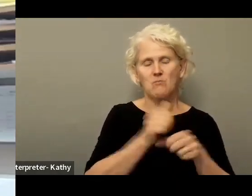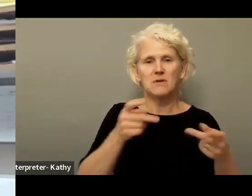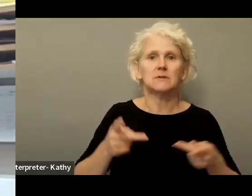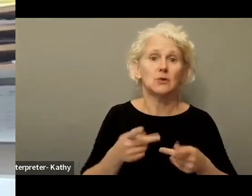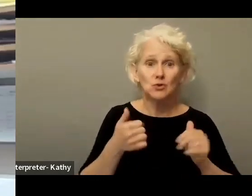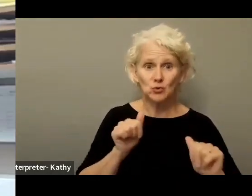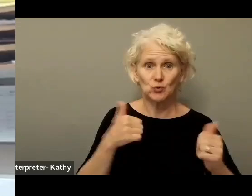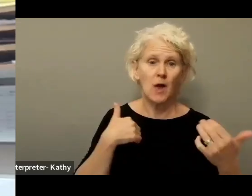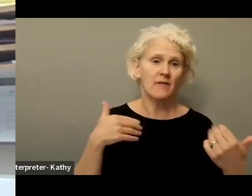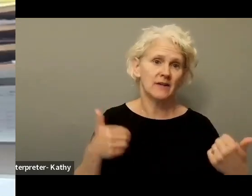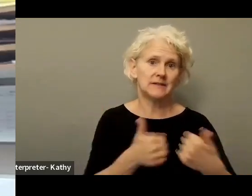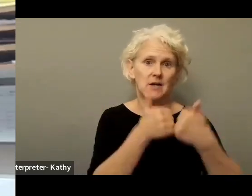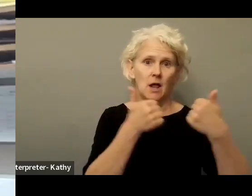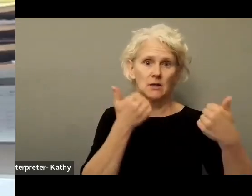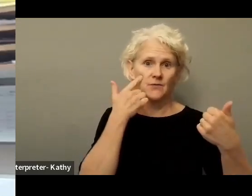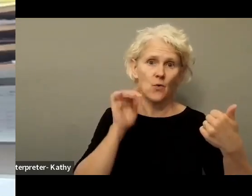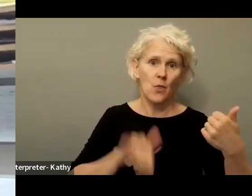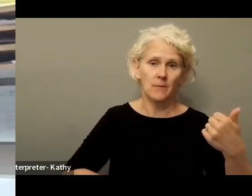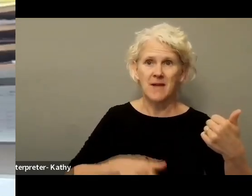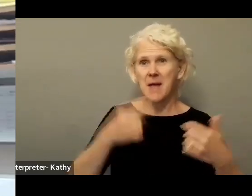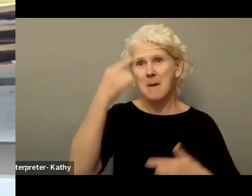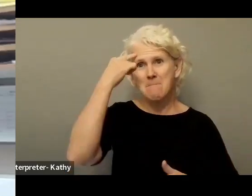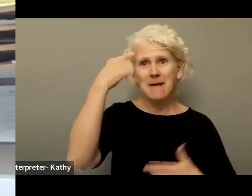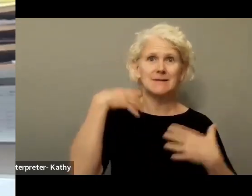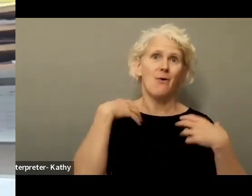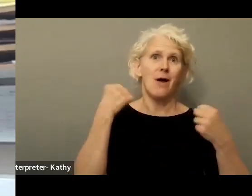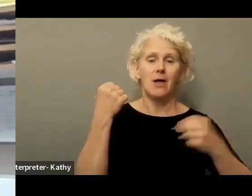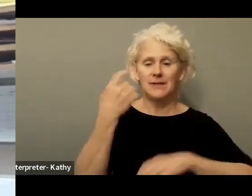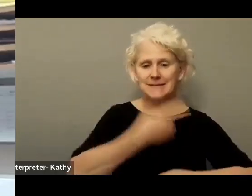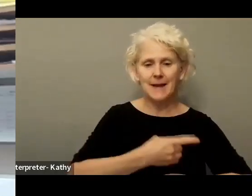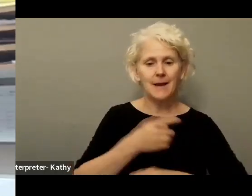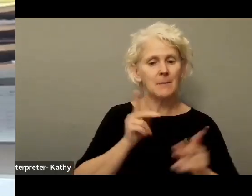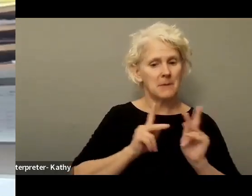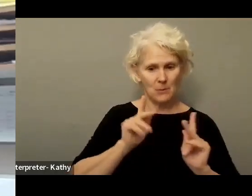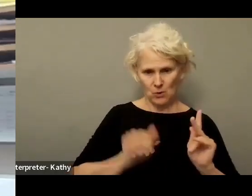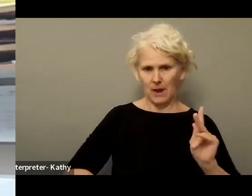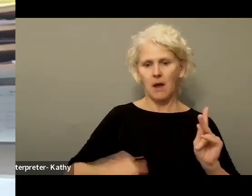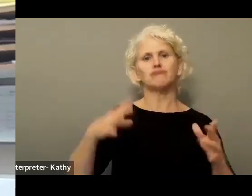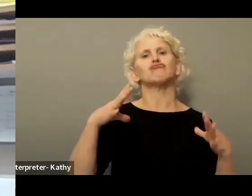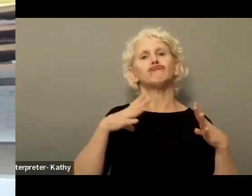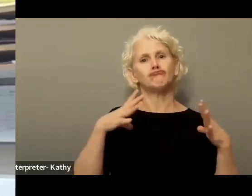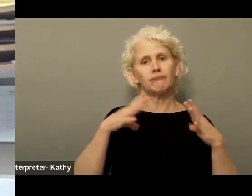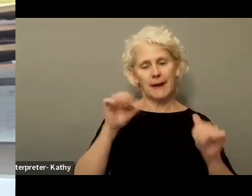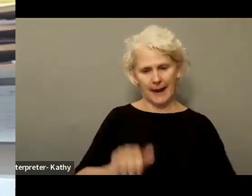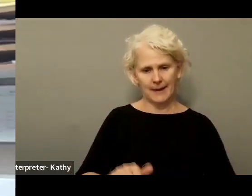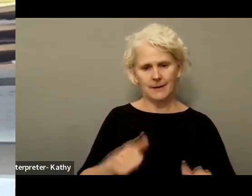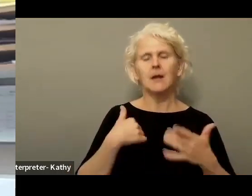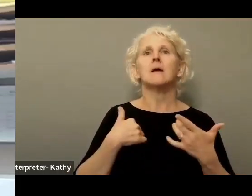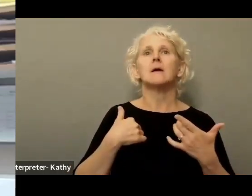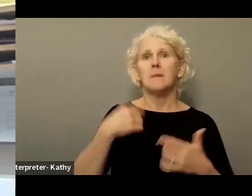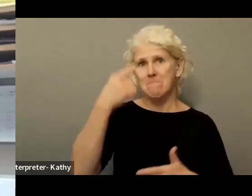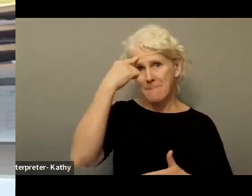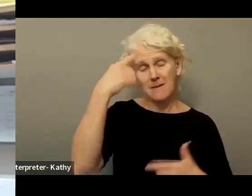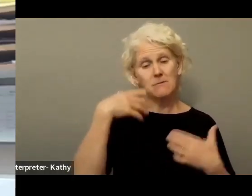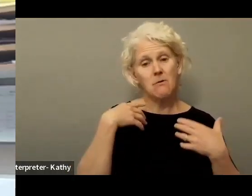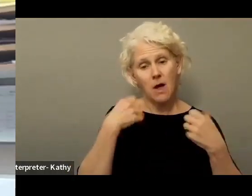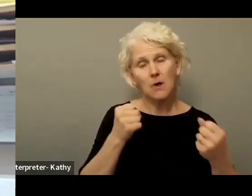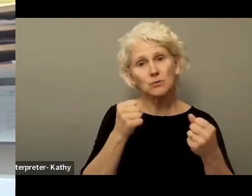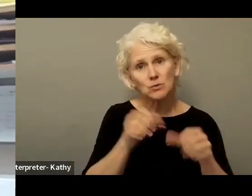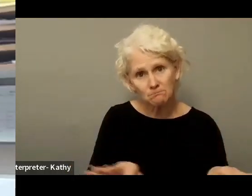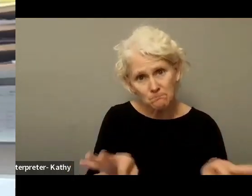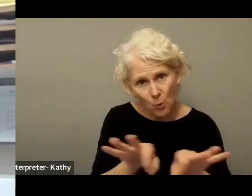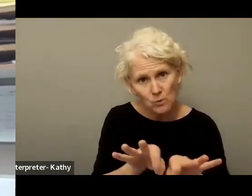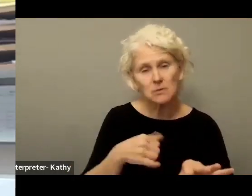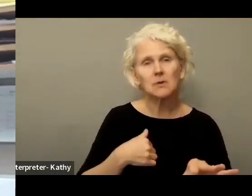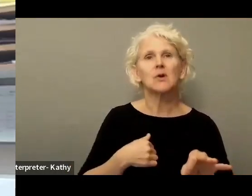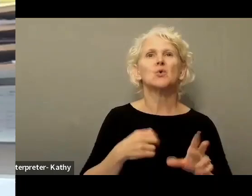at work that we do for well-being. We have mental health days that people are allowed to take. We take mental health seriously. We do